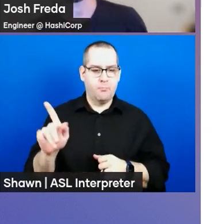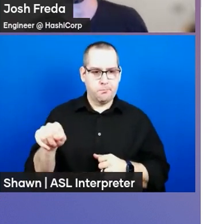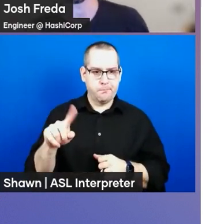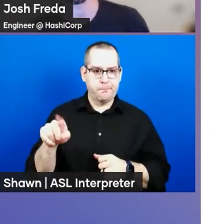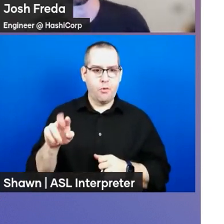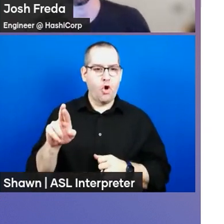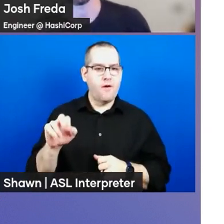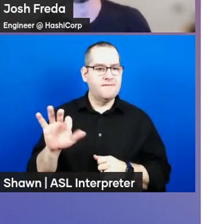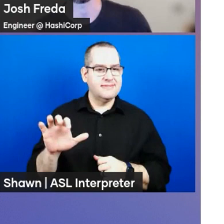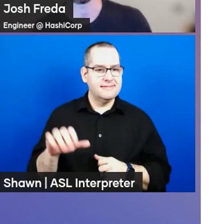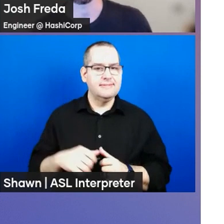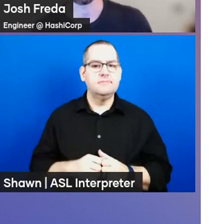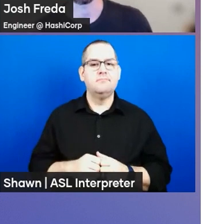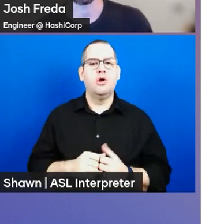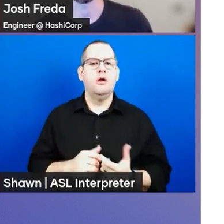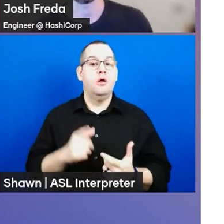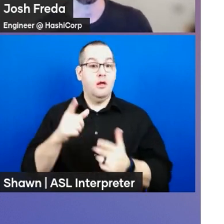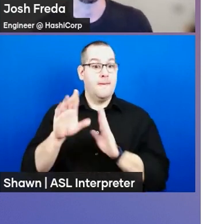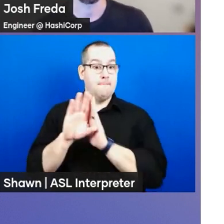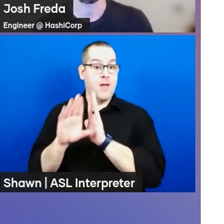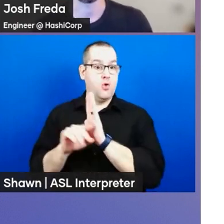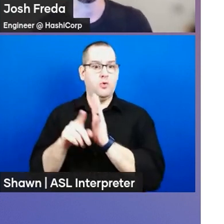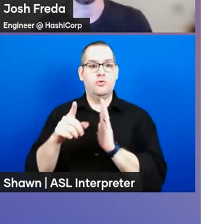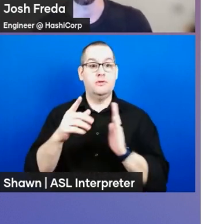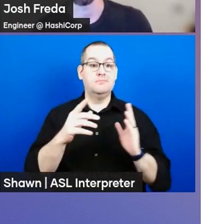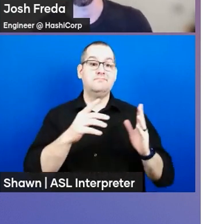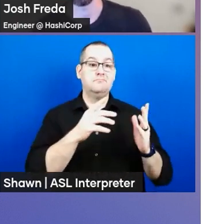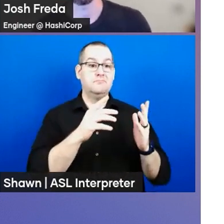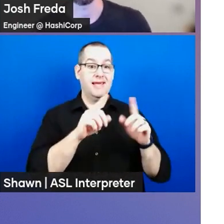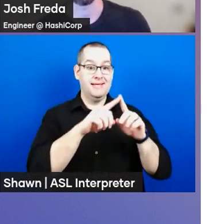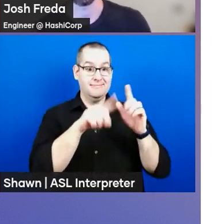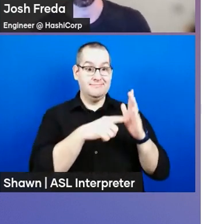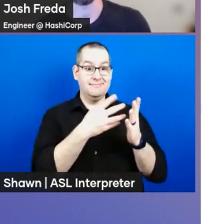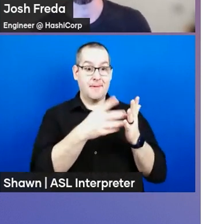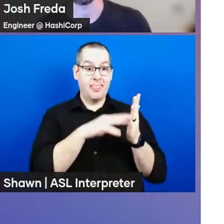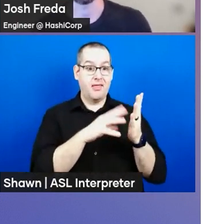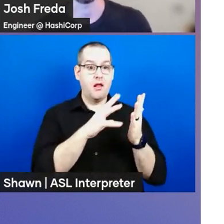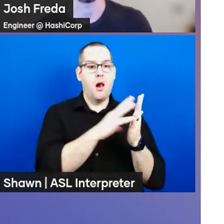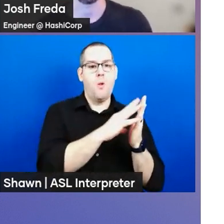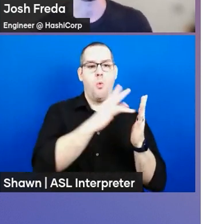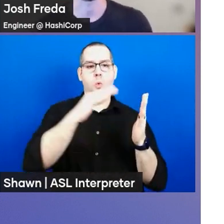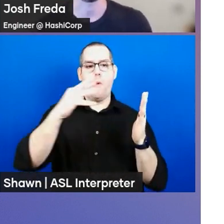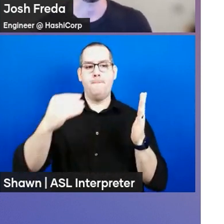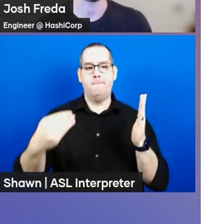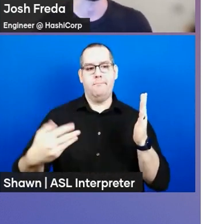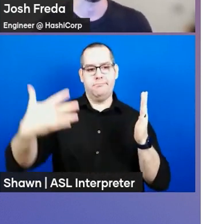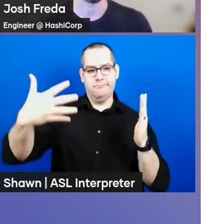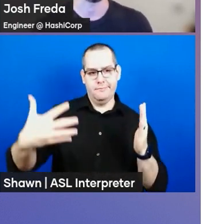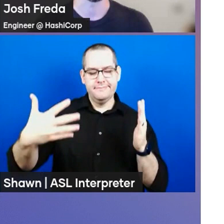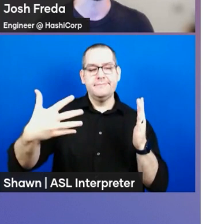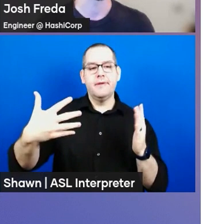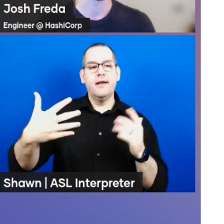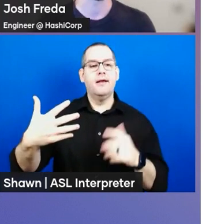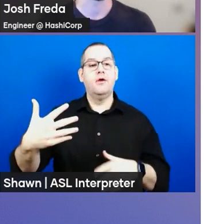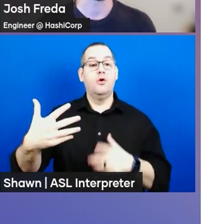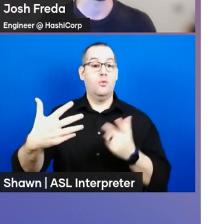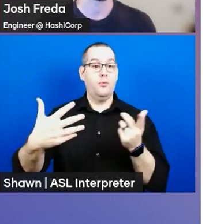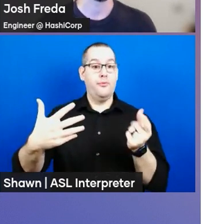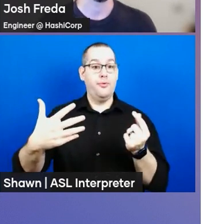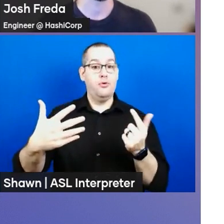right now in the background, this is just taking the template, which is currently the public one that we have, and it's copying it, and it's